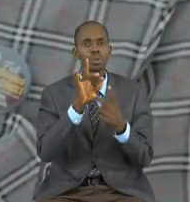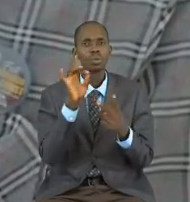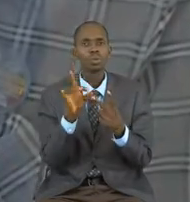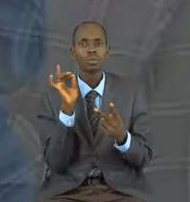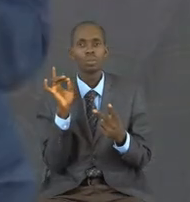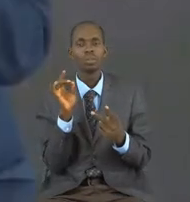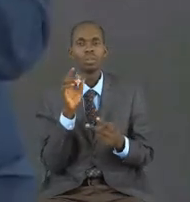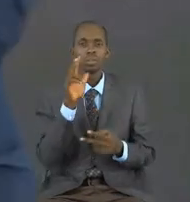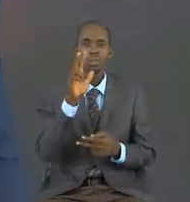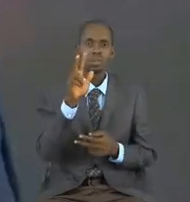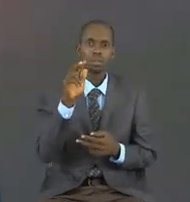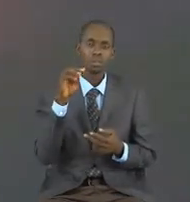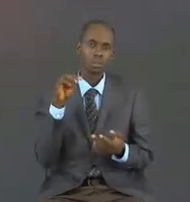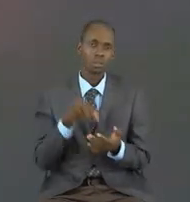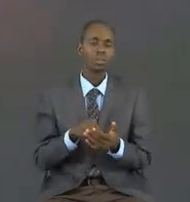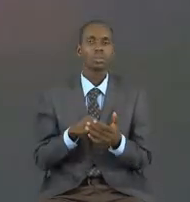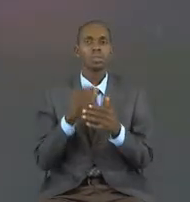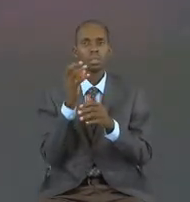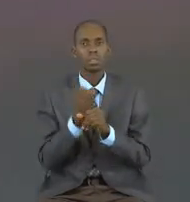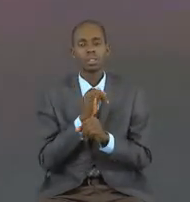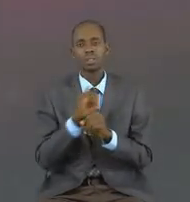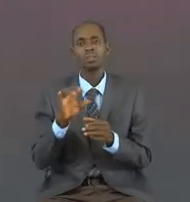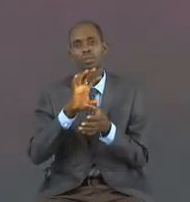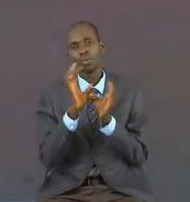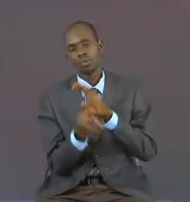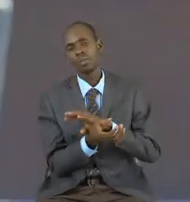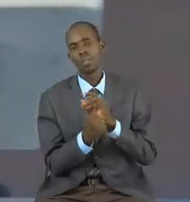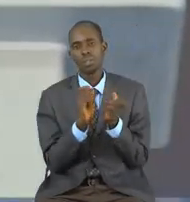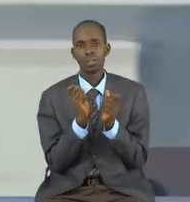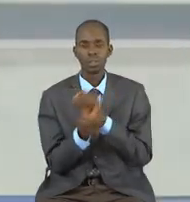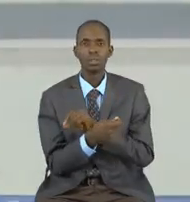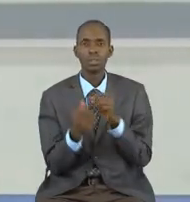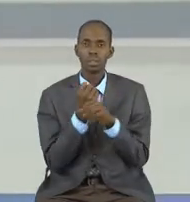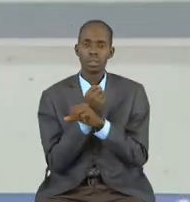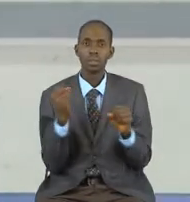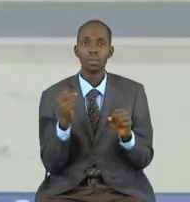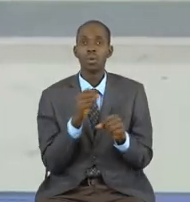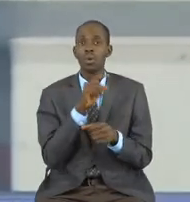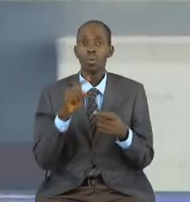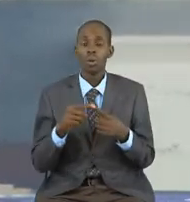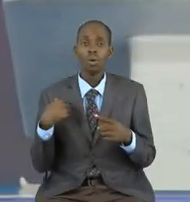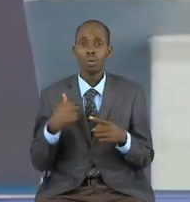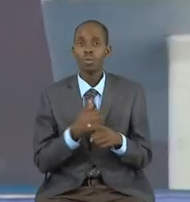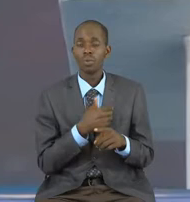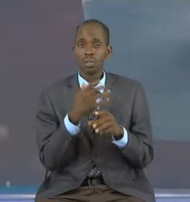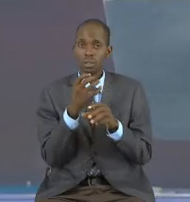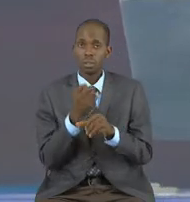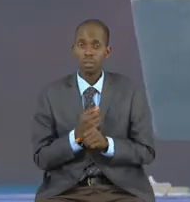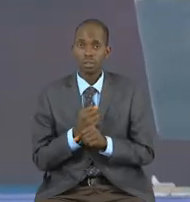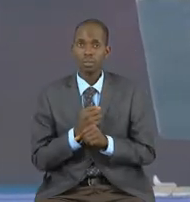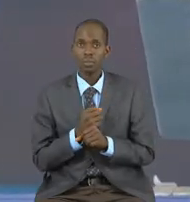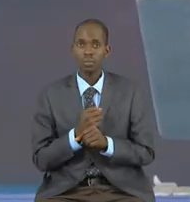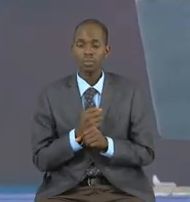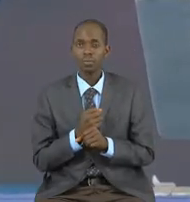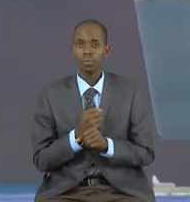3,000 getting converted. You know, when we talk of miracles, we classify those miracles. To get the fish, that's a great